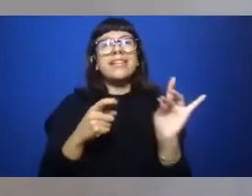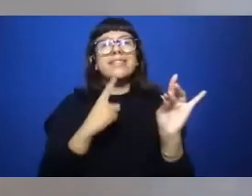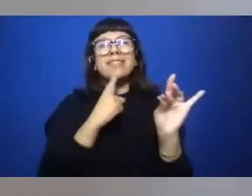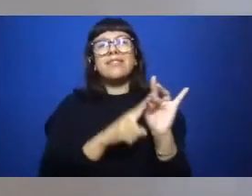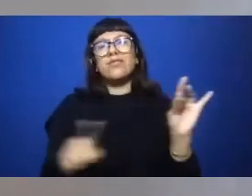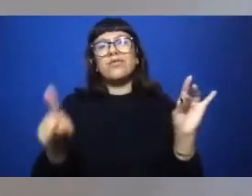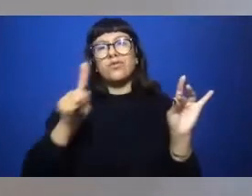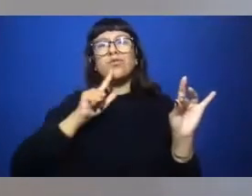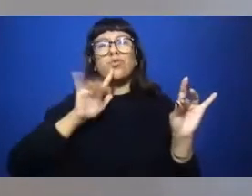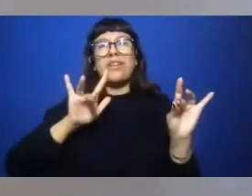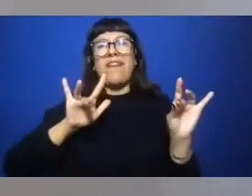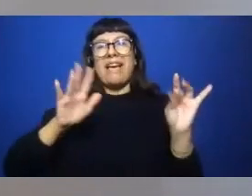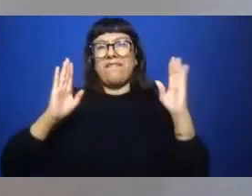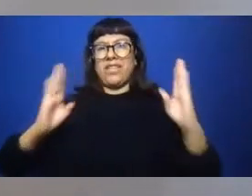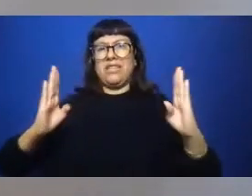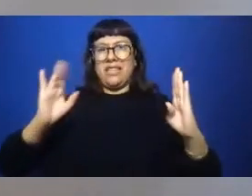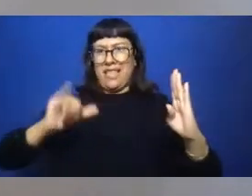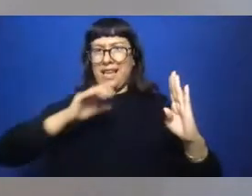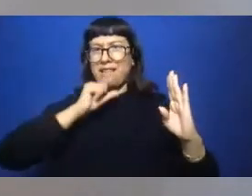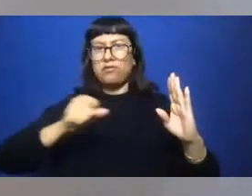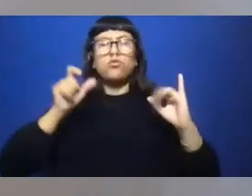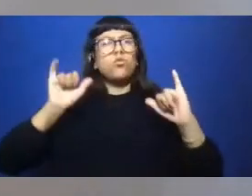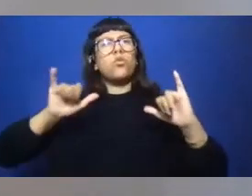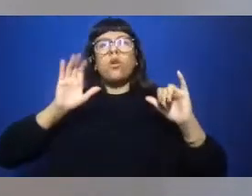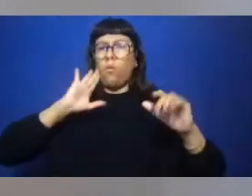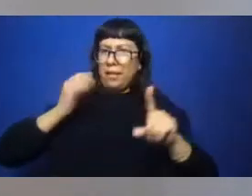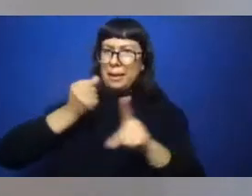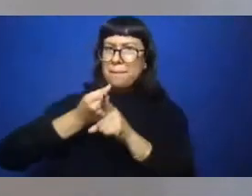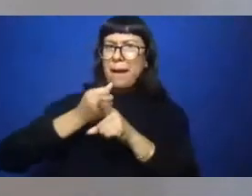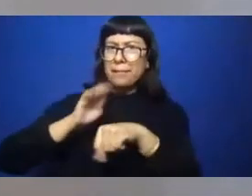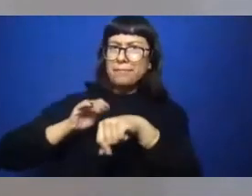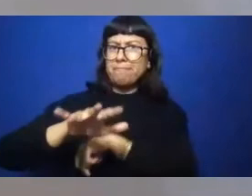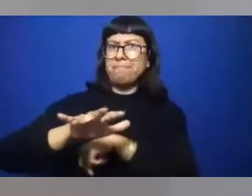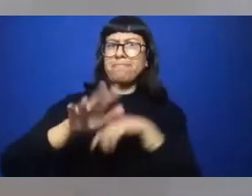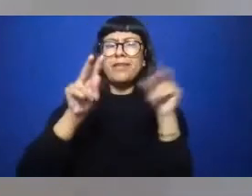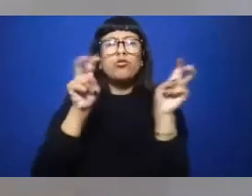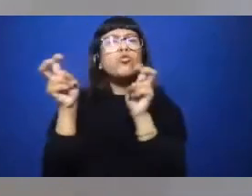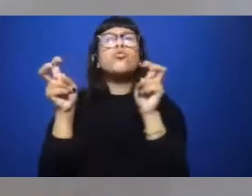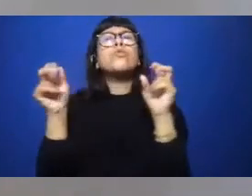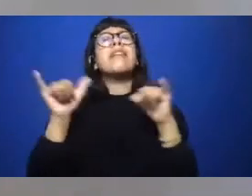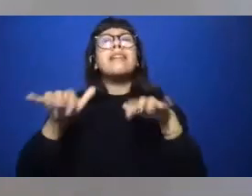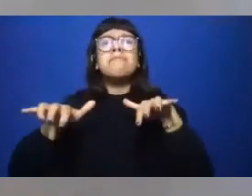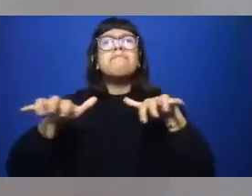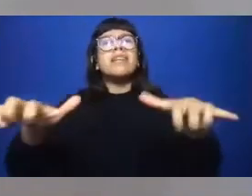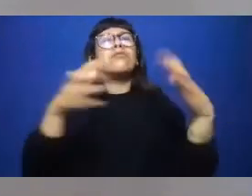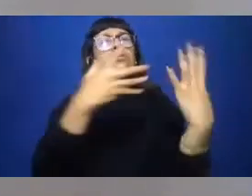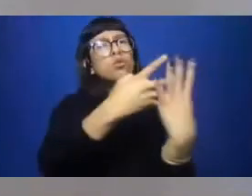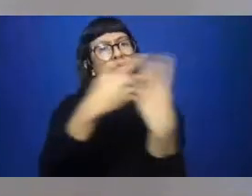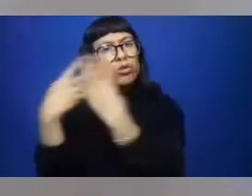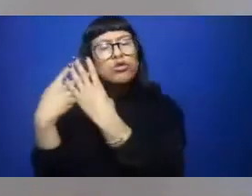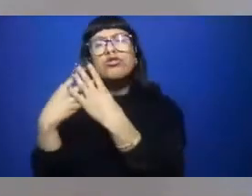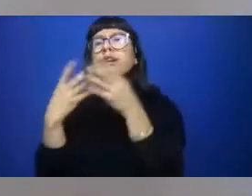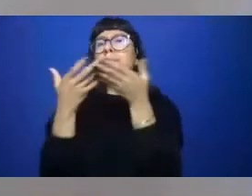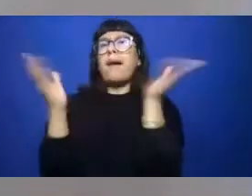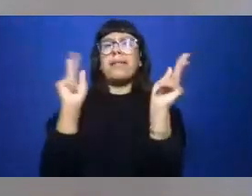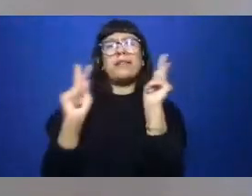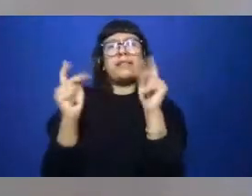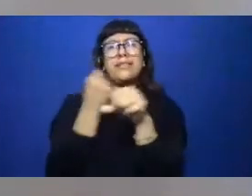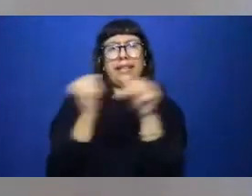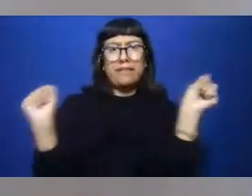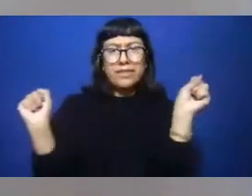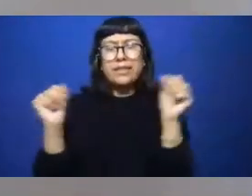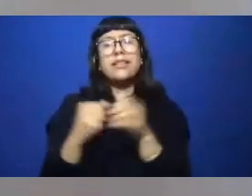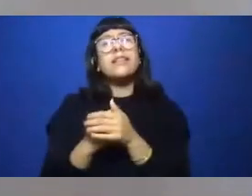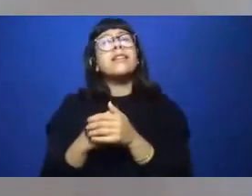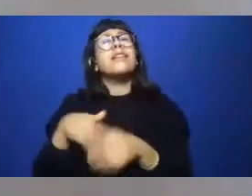we're going to have just an incredible impact on issues like mass incarceration, public safety,